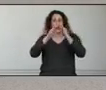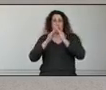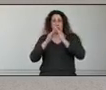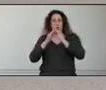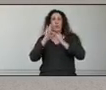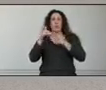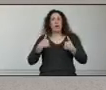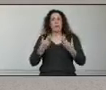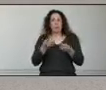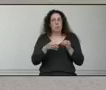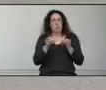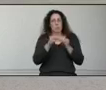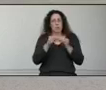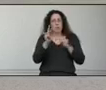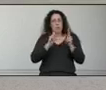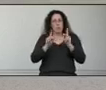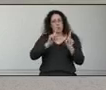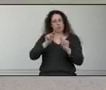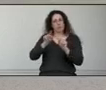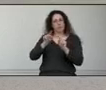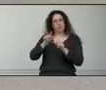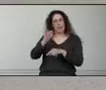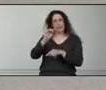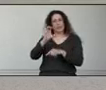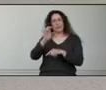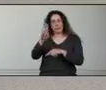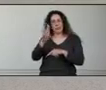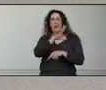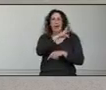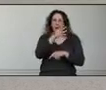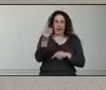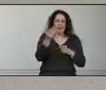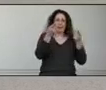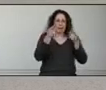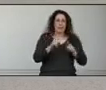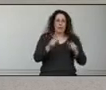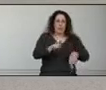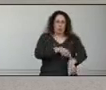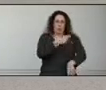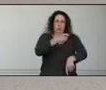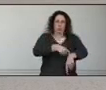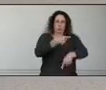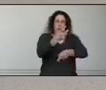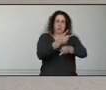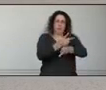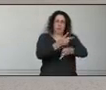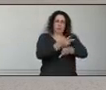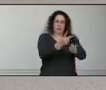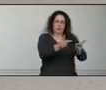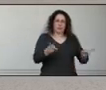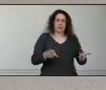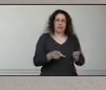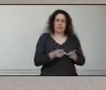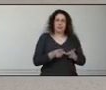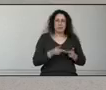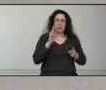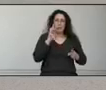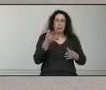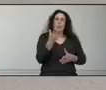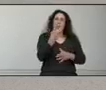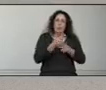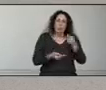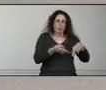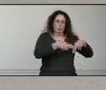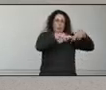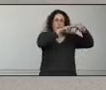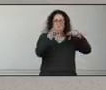and you're going to get more outbreaks in congregate settings. Both of those things happen because the amount of COVID in the community is so